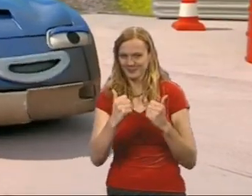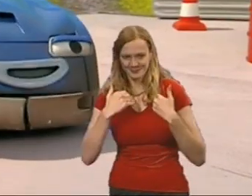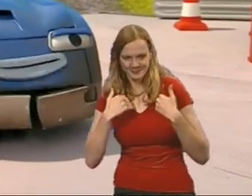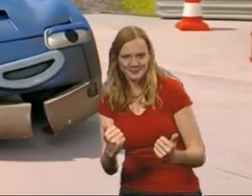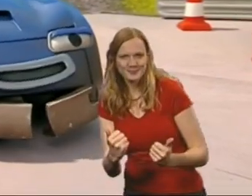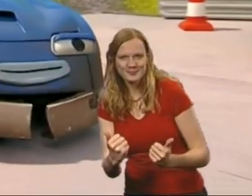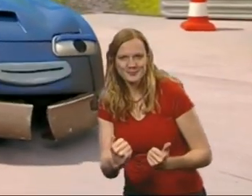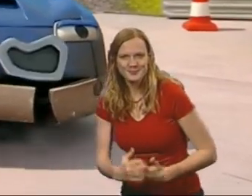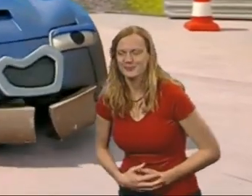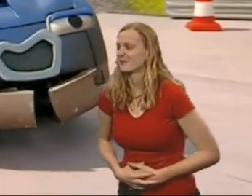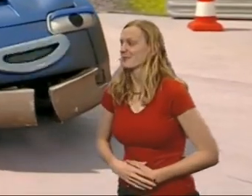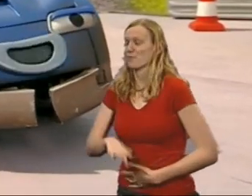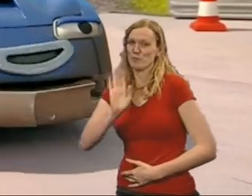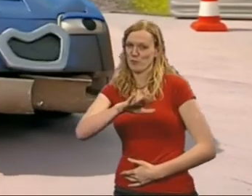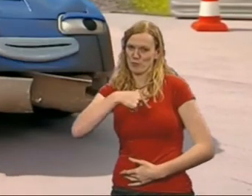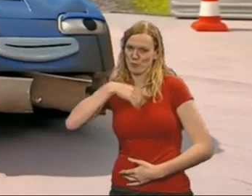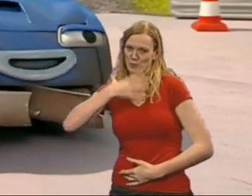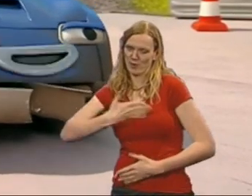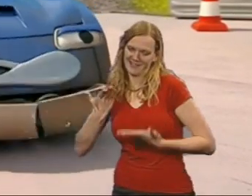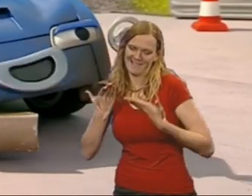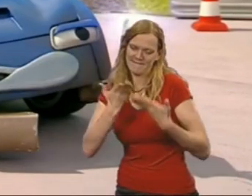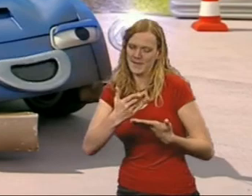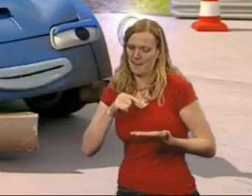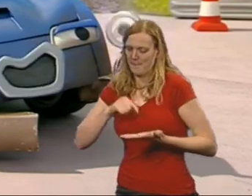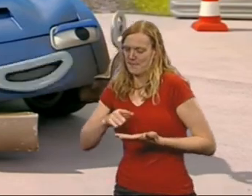saying? Hey, Rory, buddy. I'd like you to have